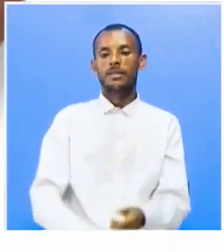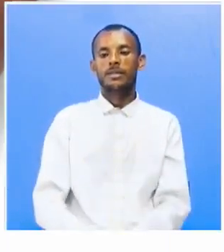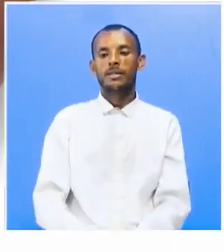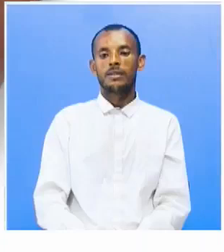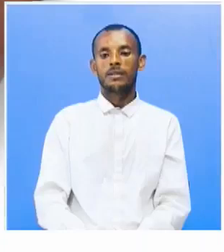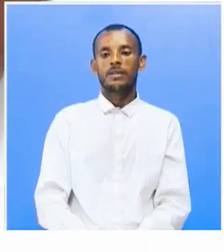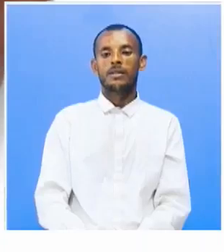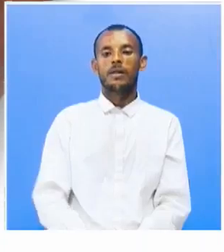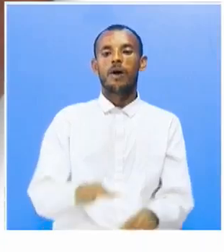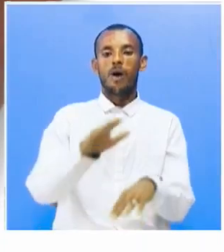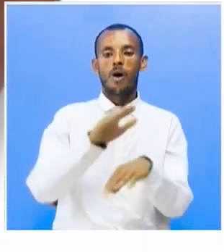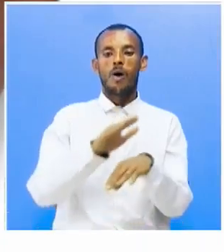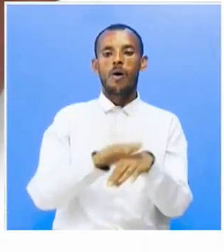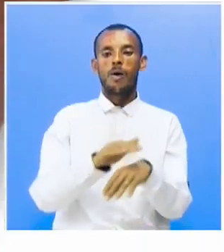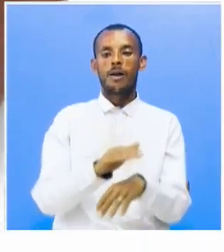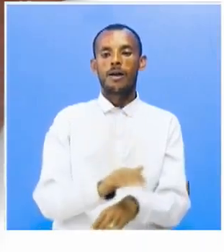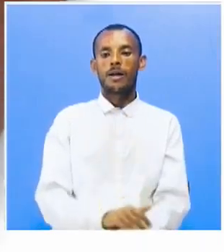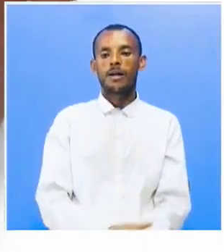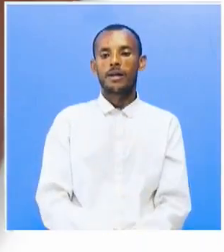on